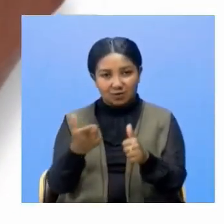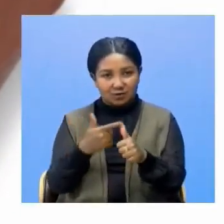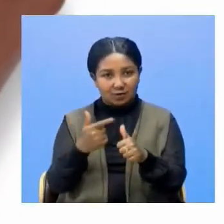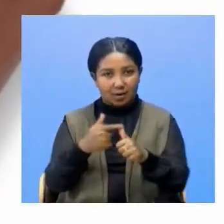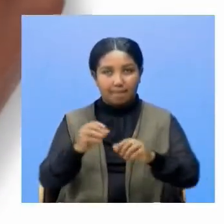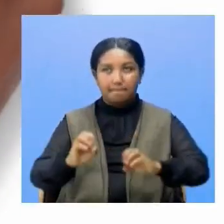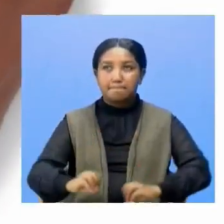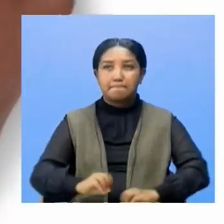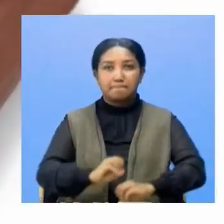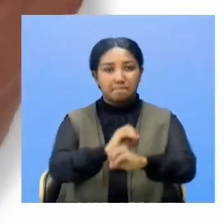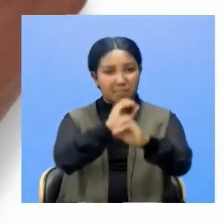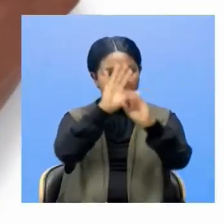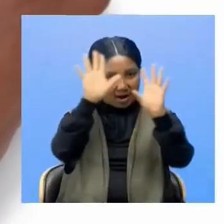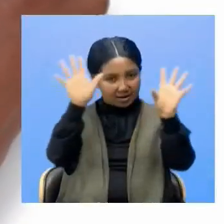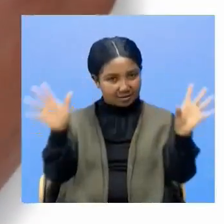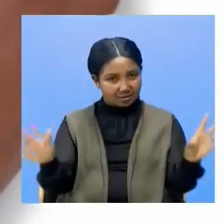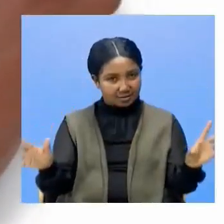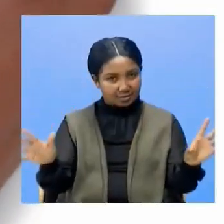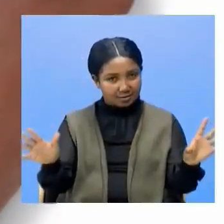Brighter,